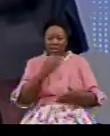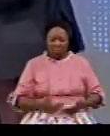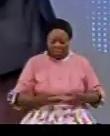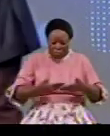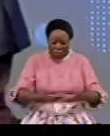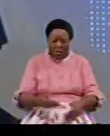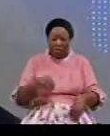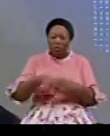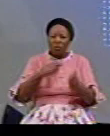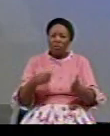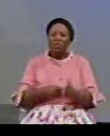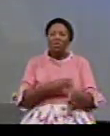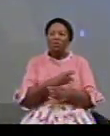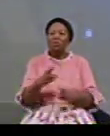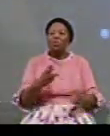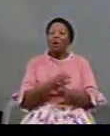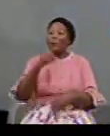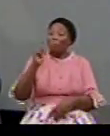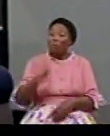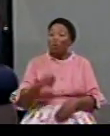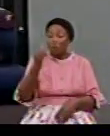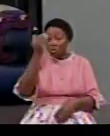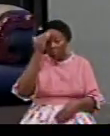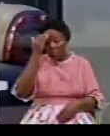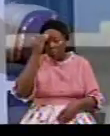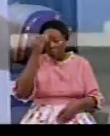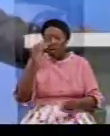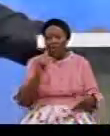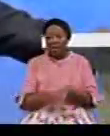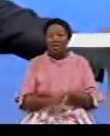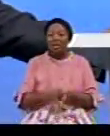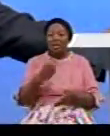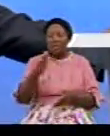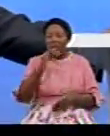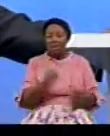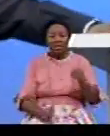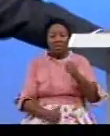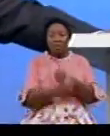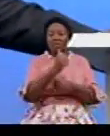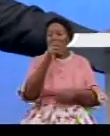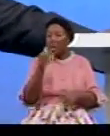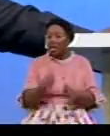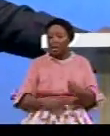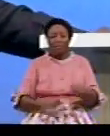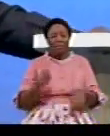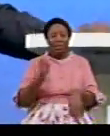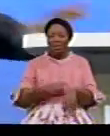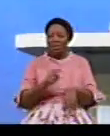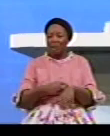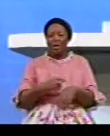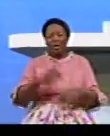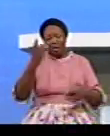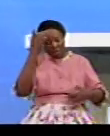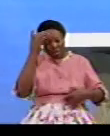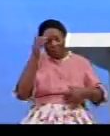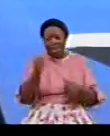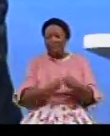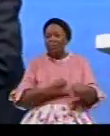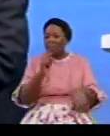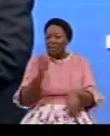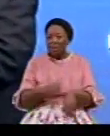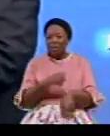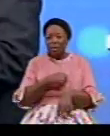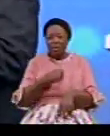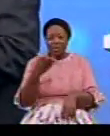and red. You cannot mistake it. When you come to the Lord, He washes you as white